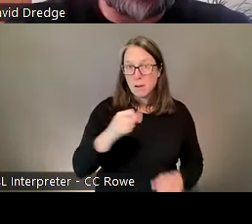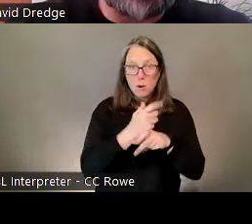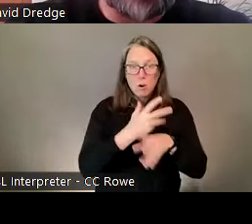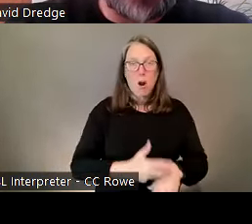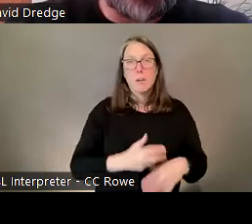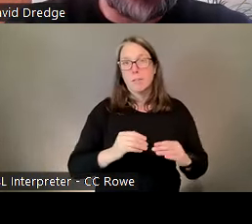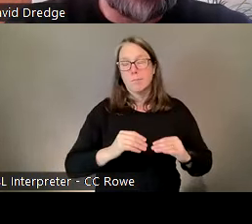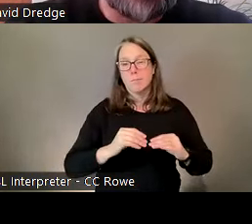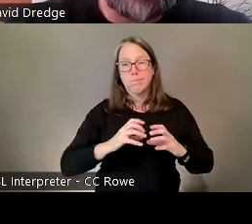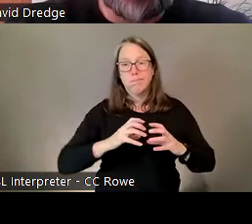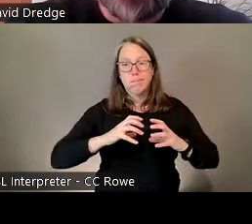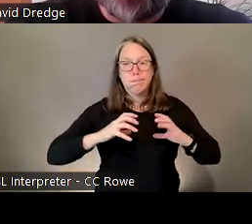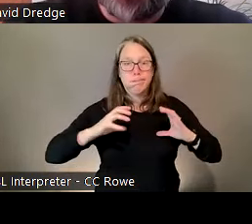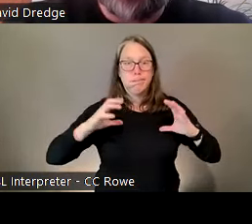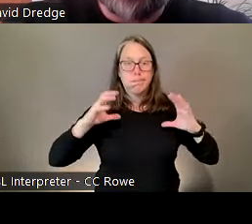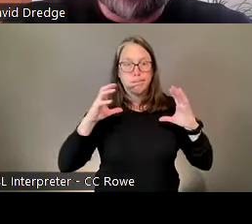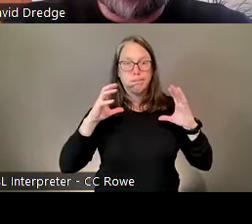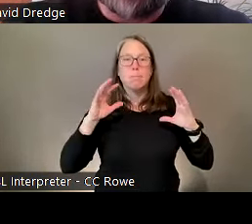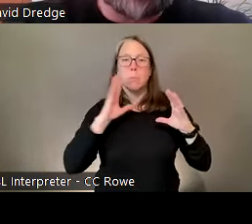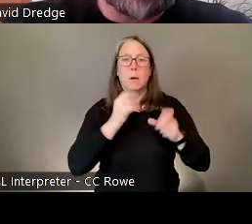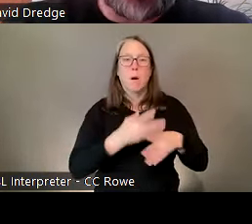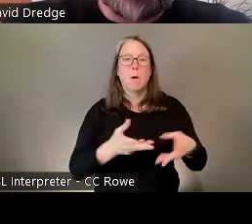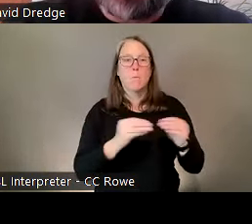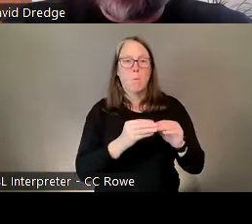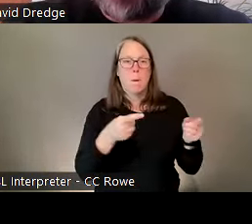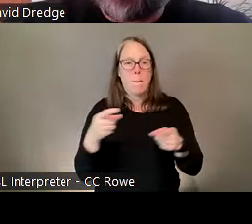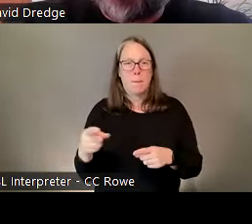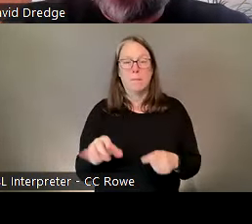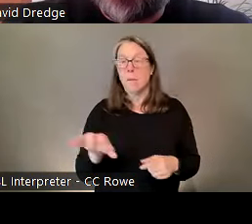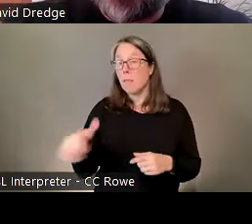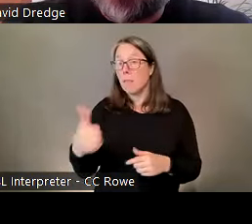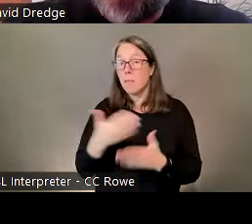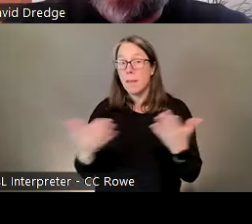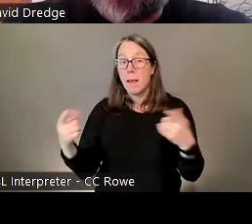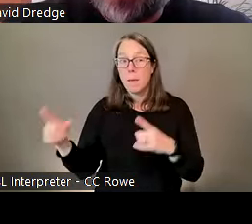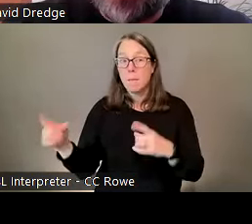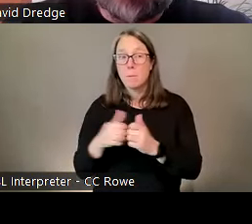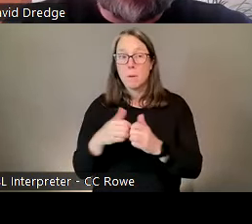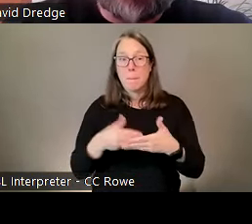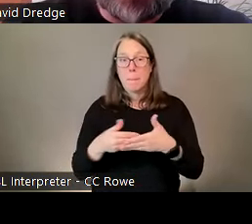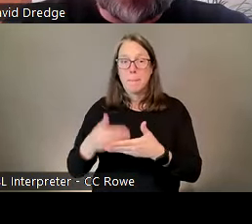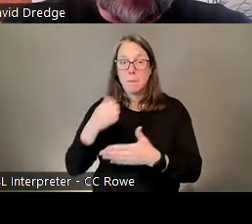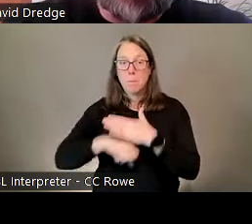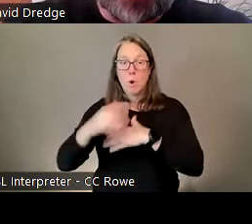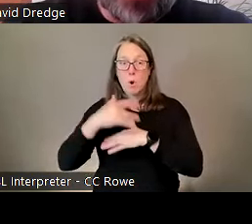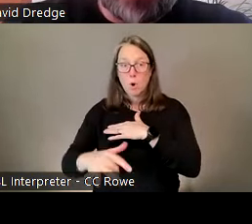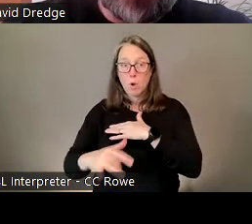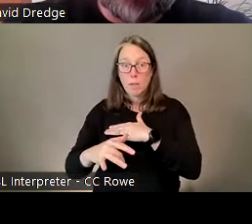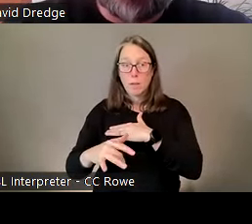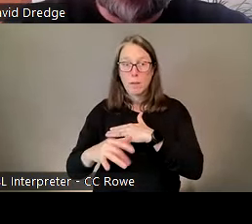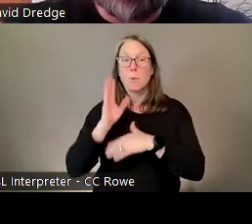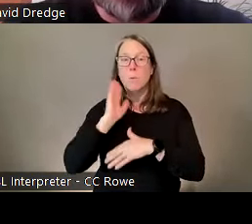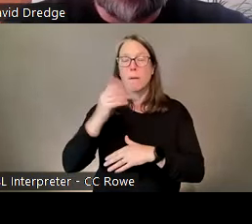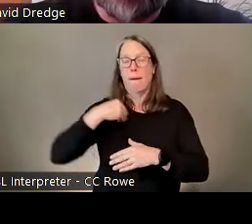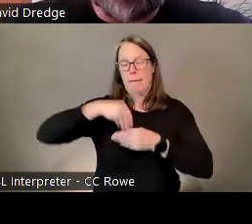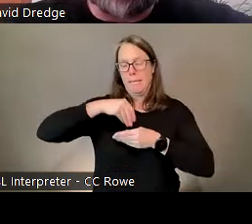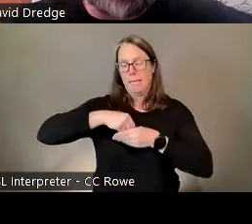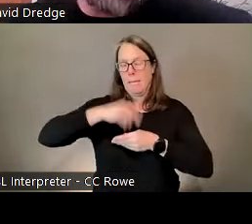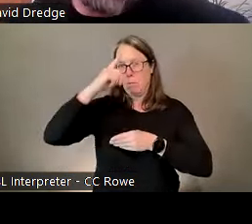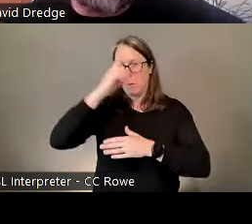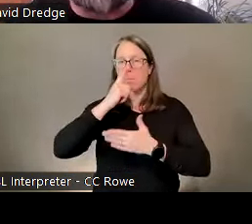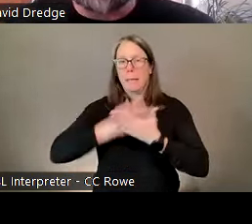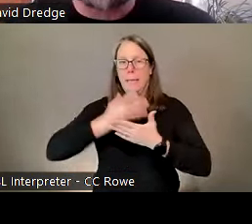make this more likely. The other thing that happens with premature babies a lot is they bleed. So